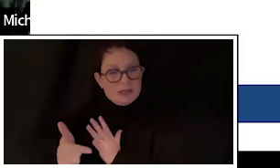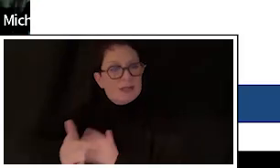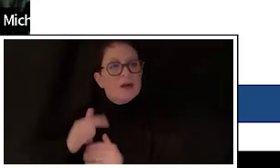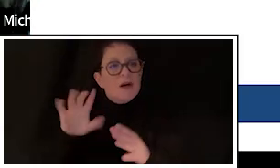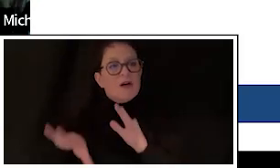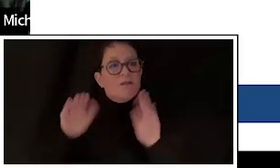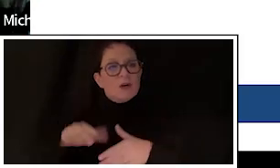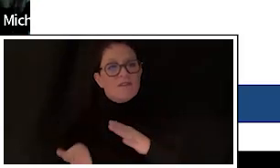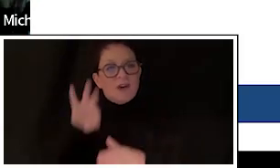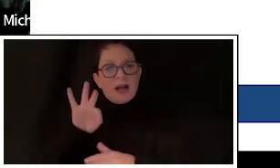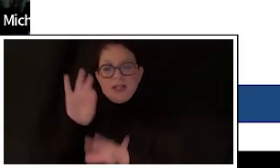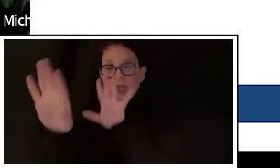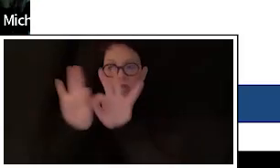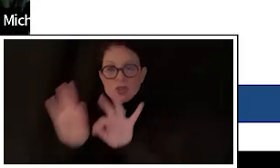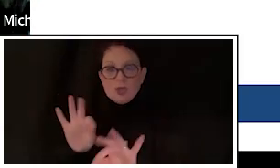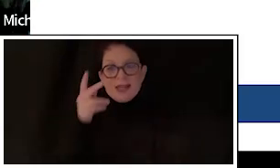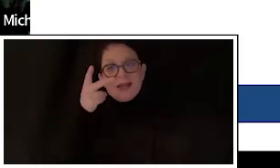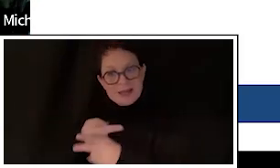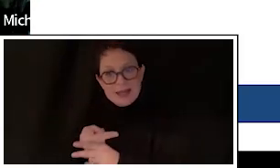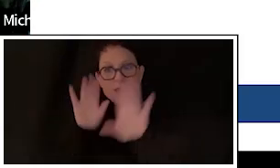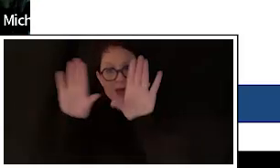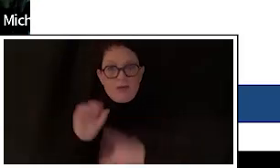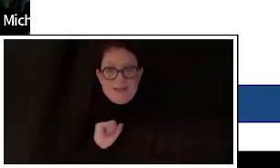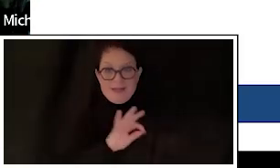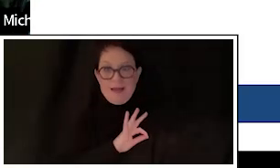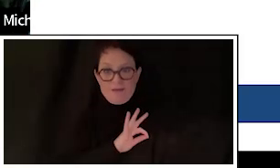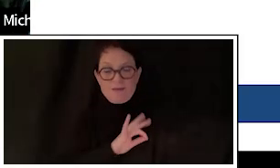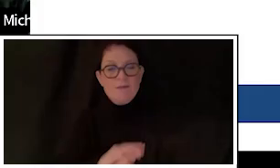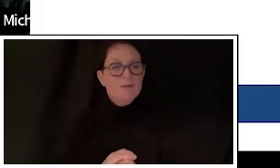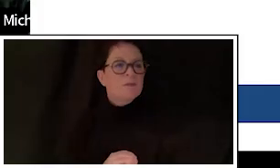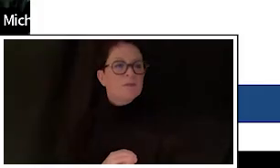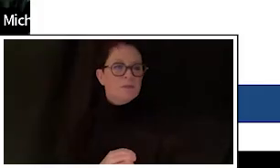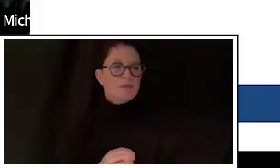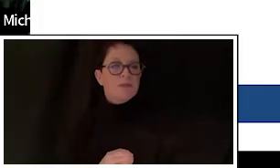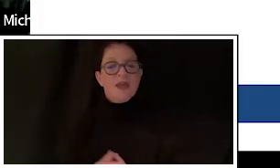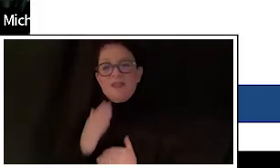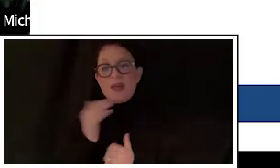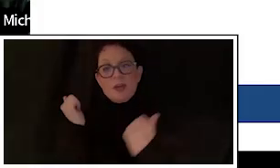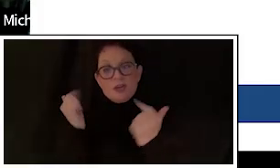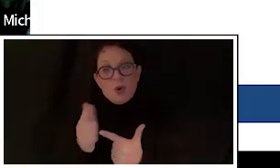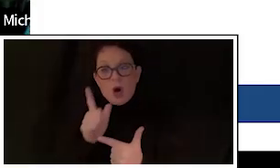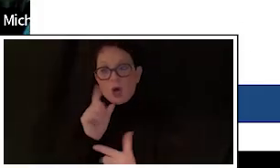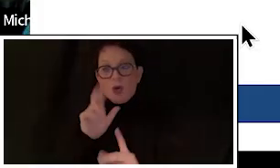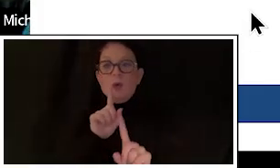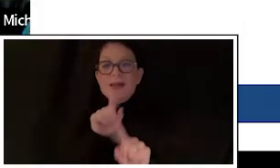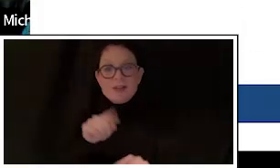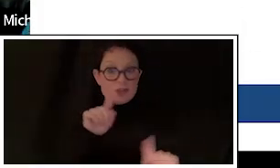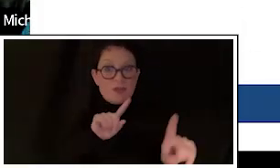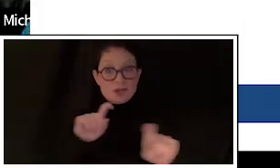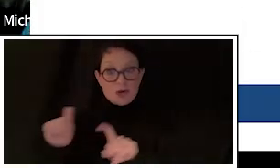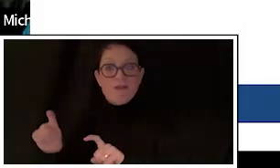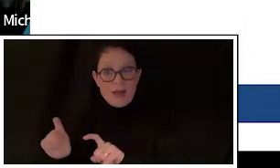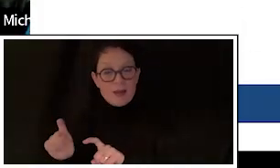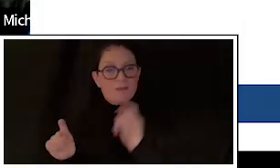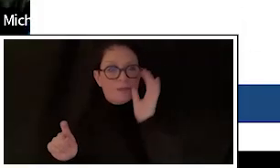on finding, choosing, and keeping great staff. Thank you to everyone who participated,